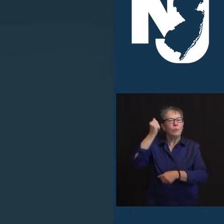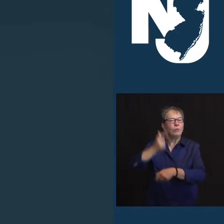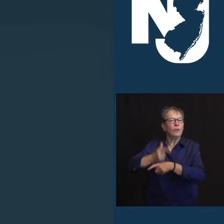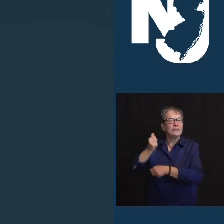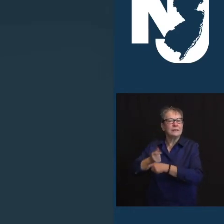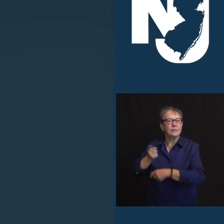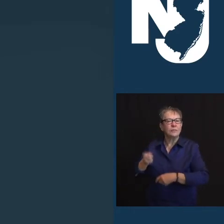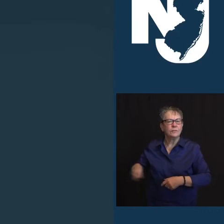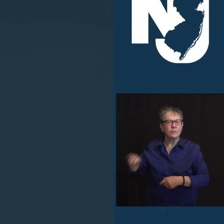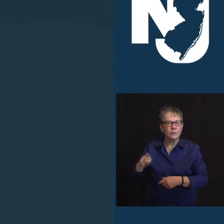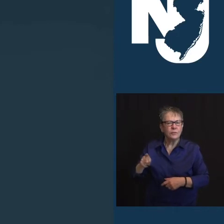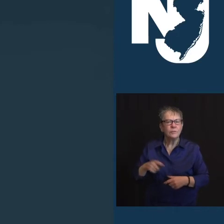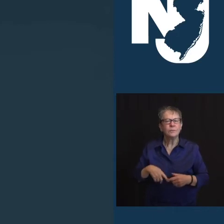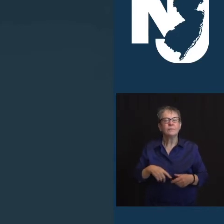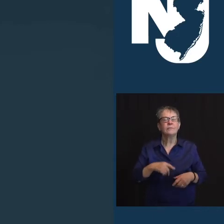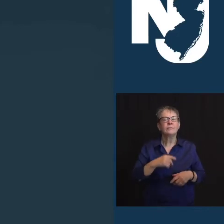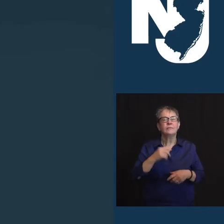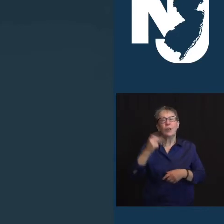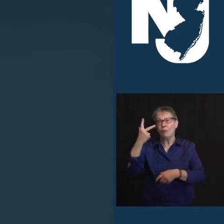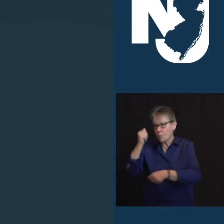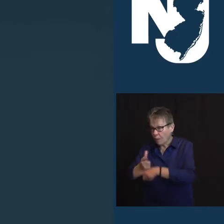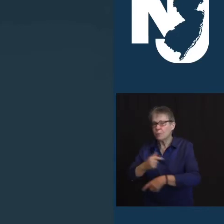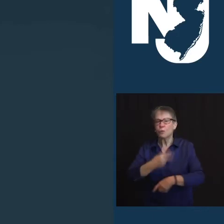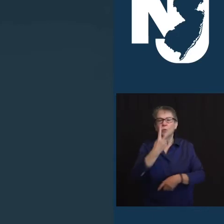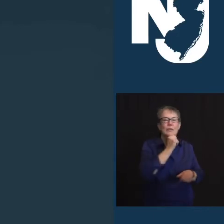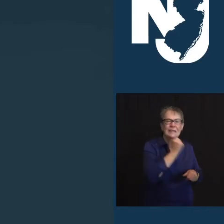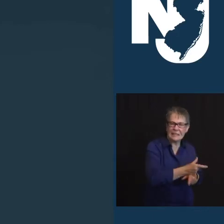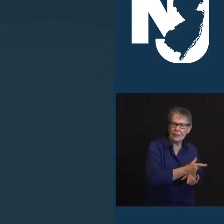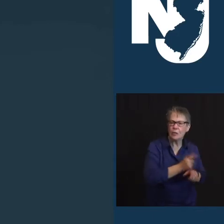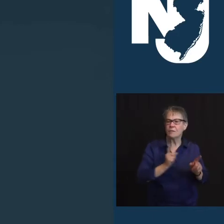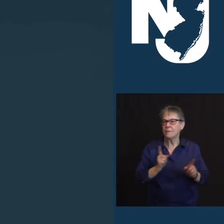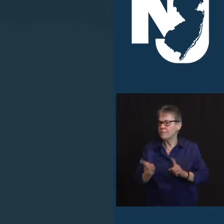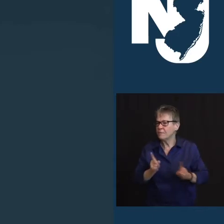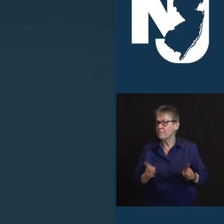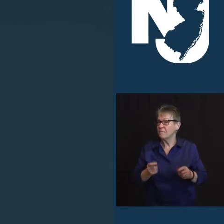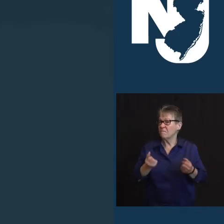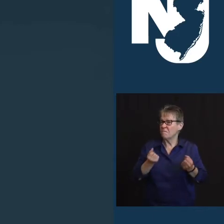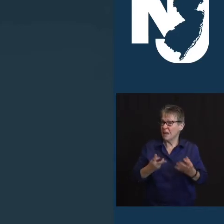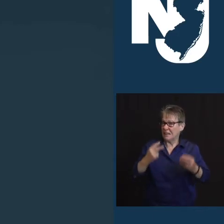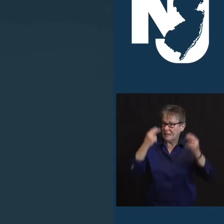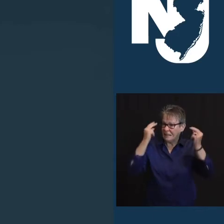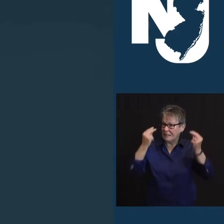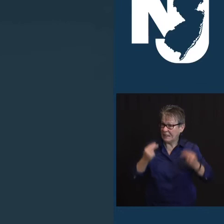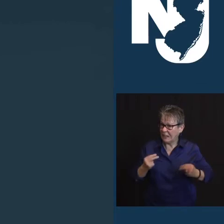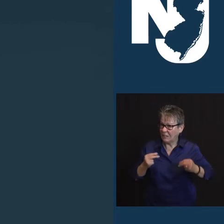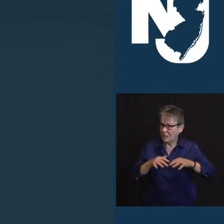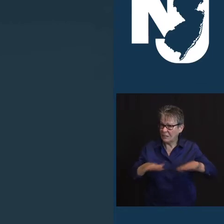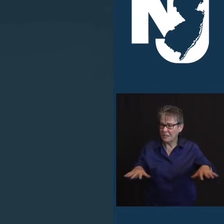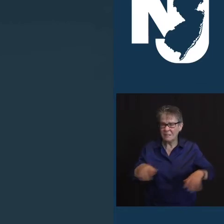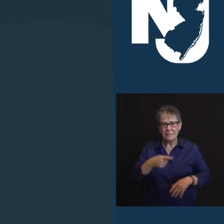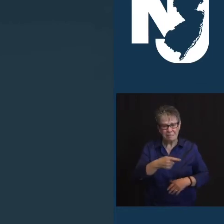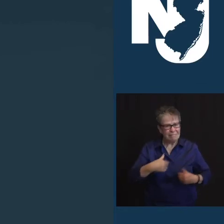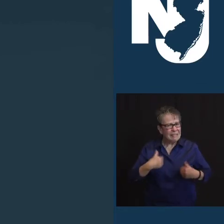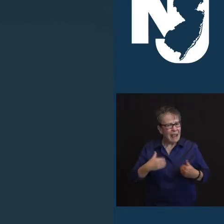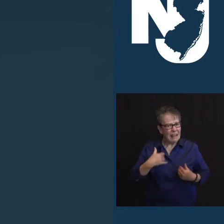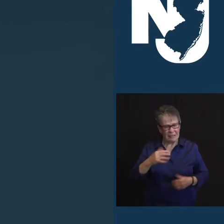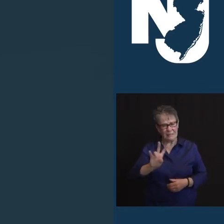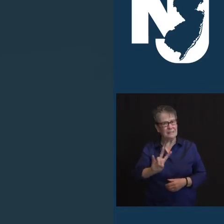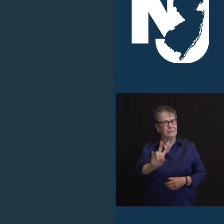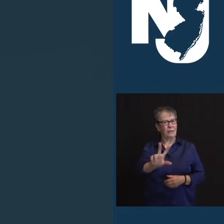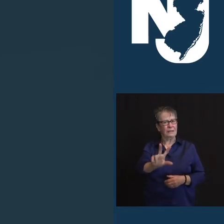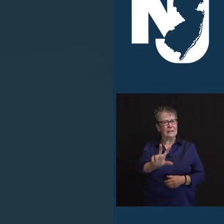nephews, cousins, and friends who he dearly loved. Donald was only 73 years old. We thank Donald for his years of service to